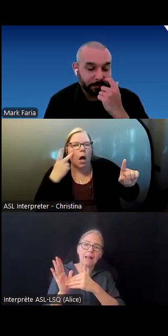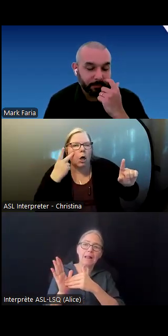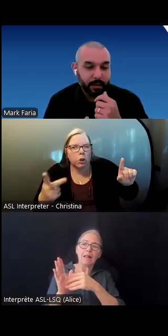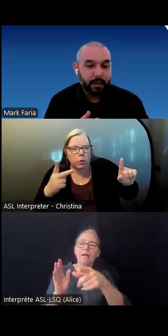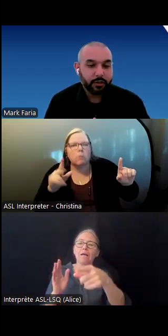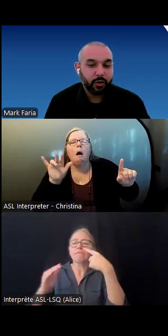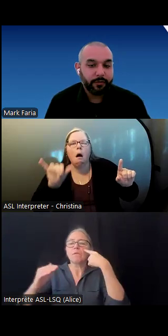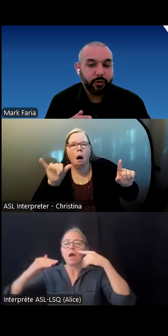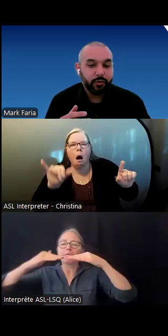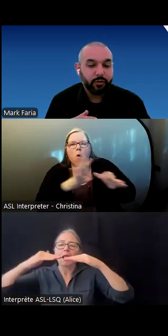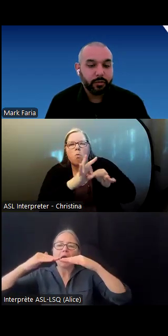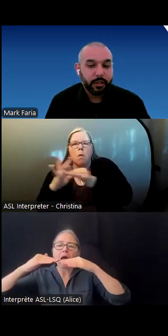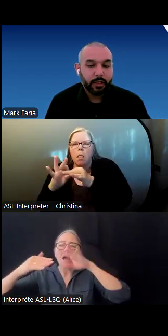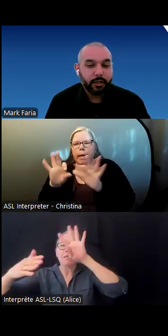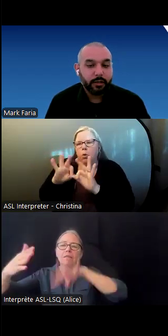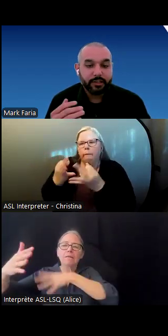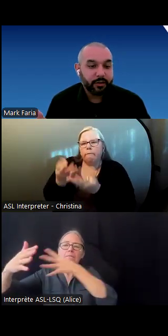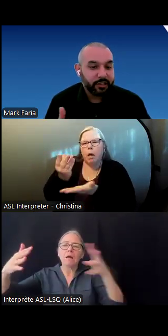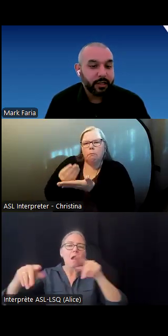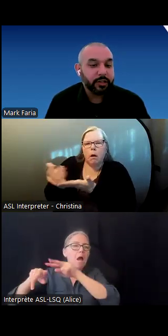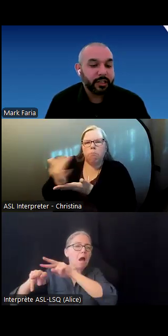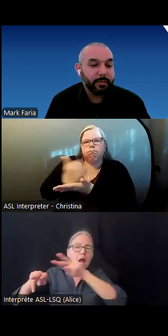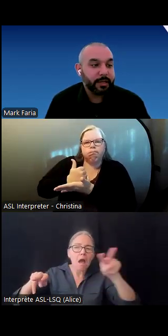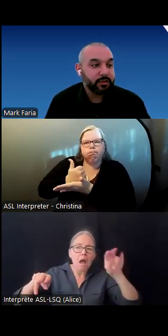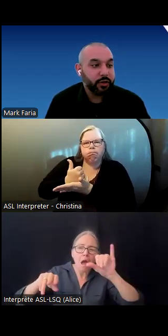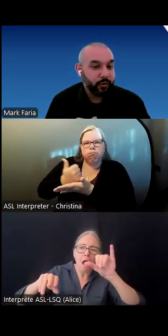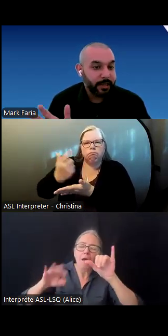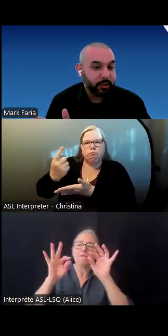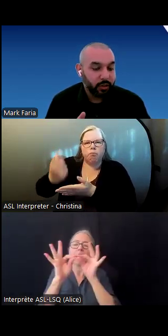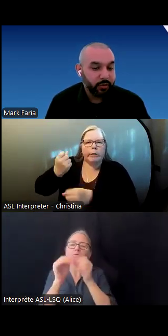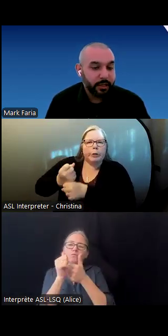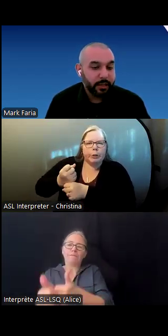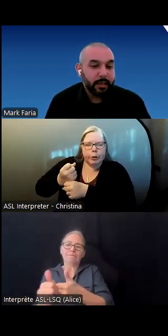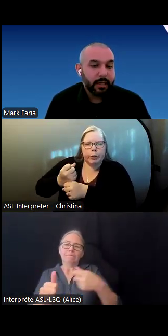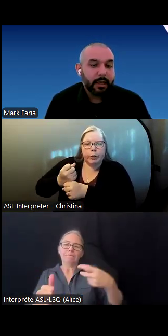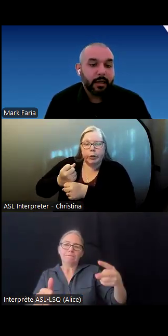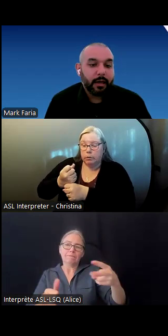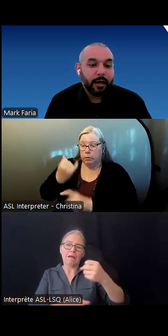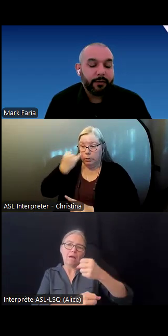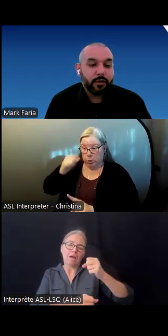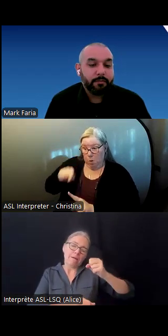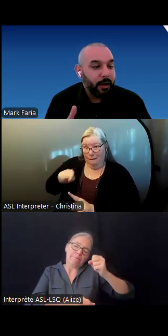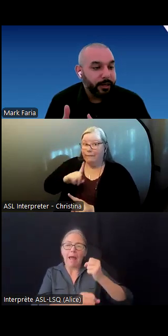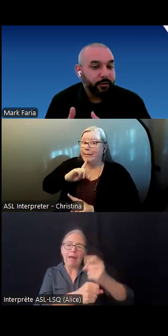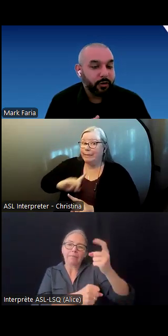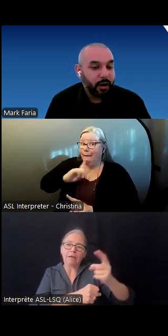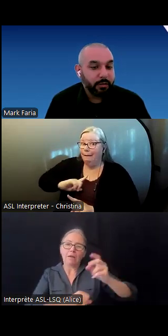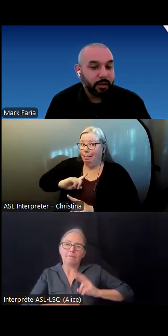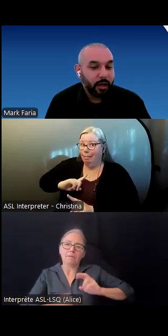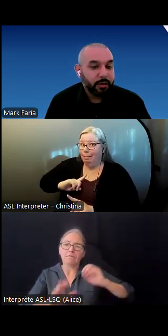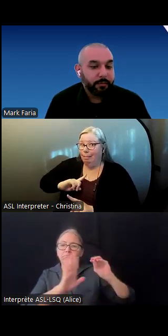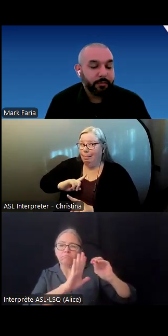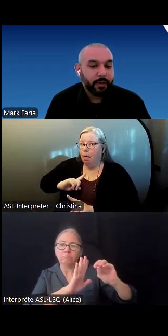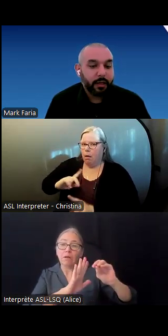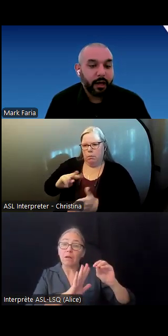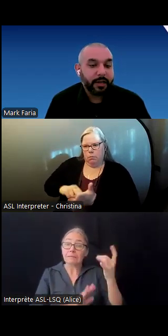income. So let's say you're single, it's going to be based on your income alone. If you're married or you're common